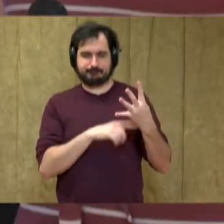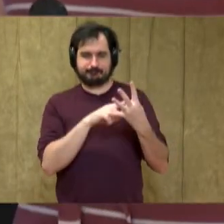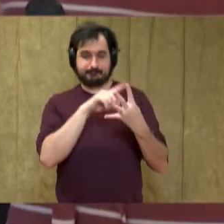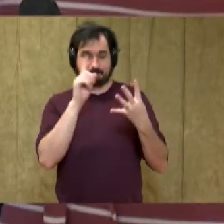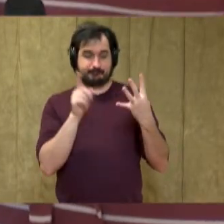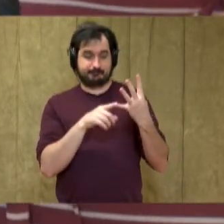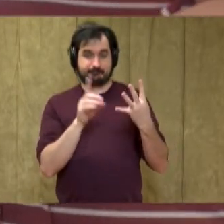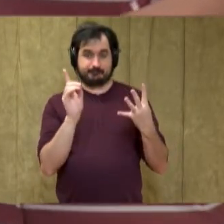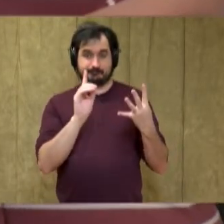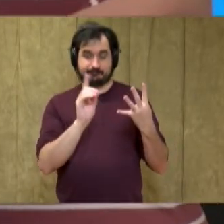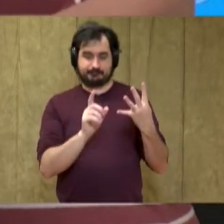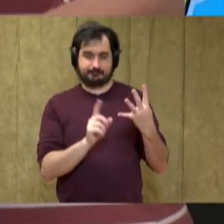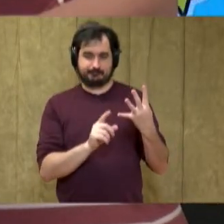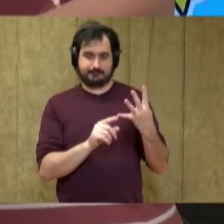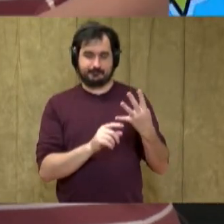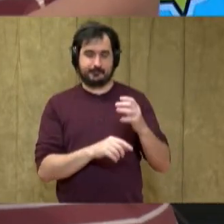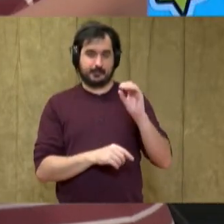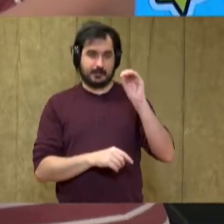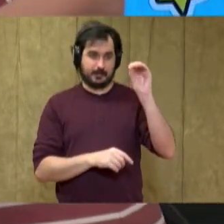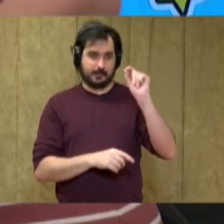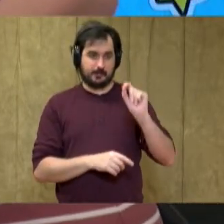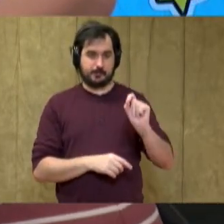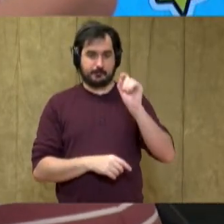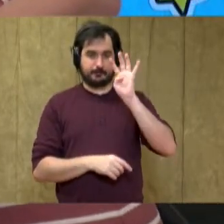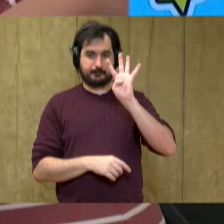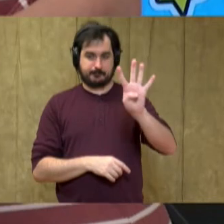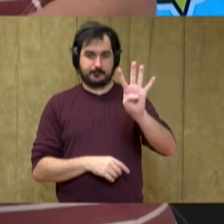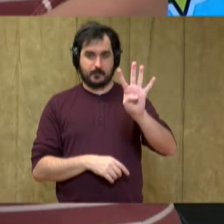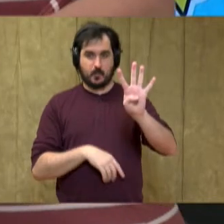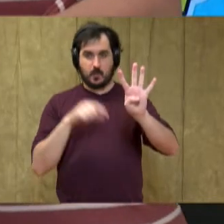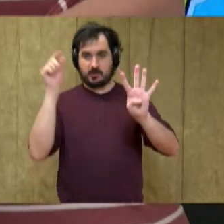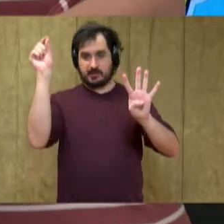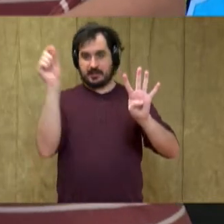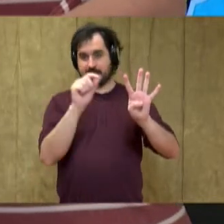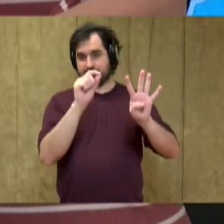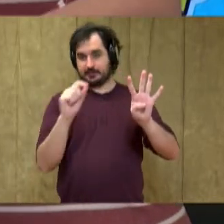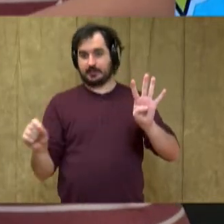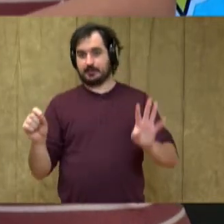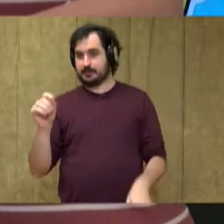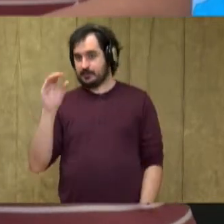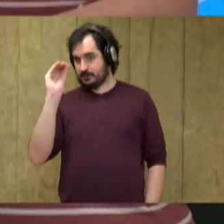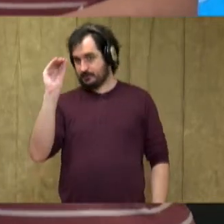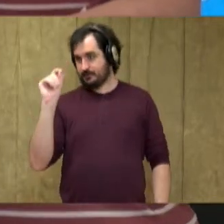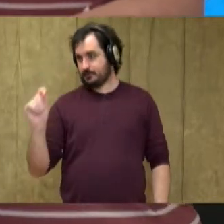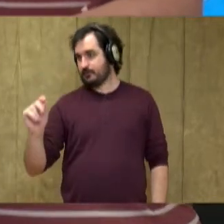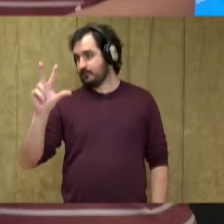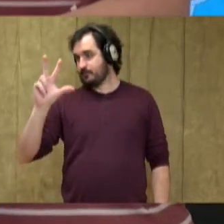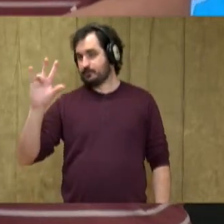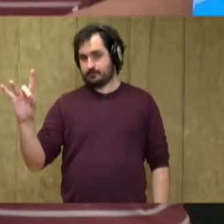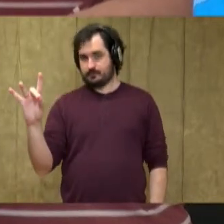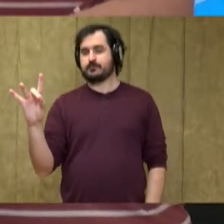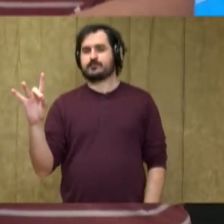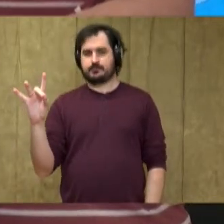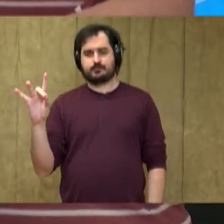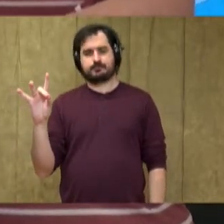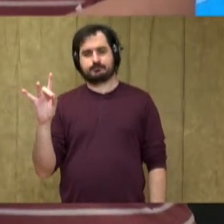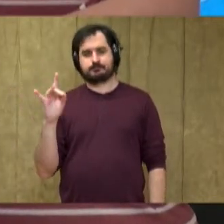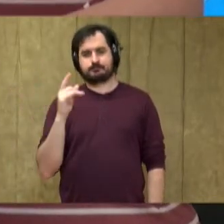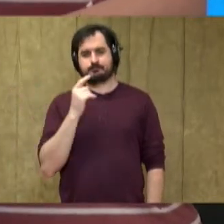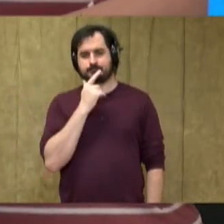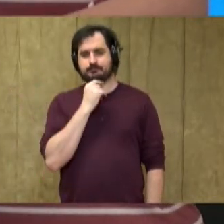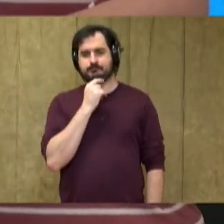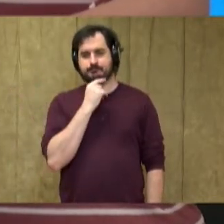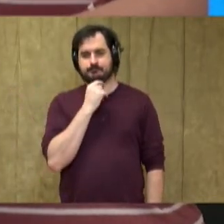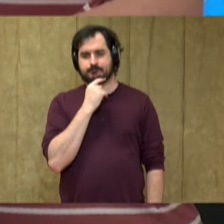D. We have 4 tenths less than 38 hundredths. Well,